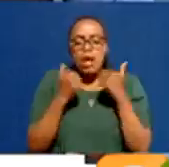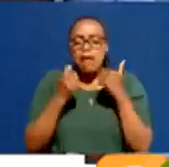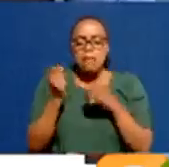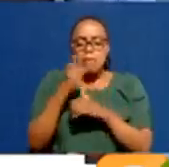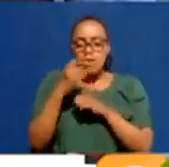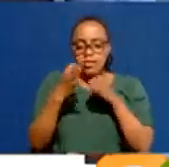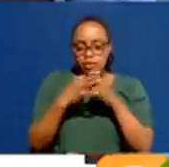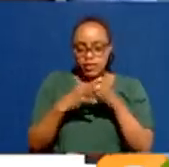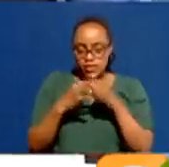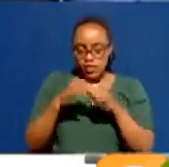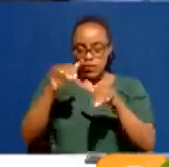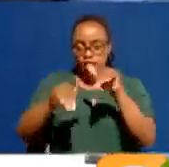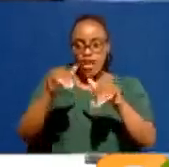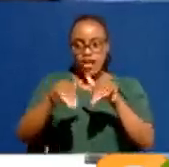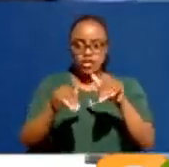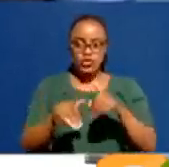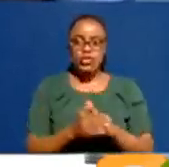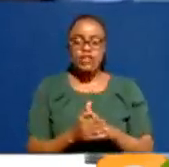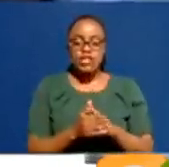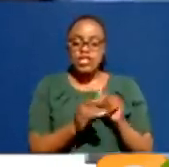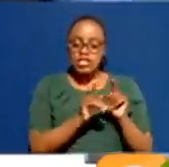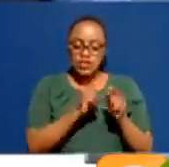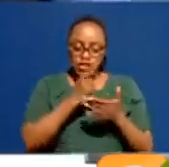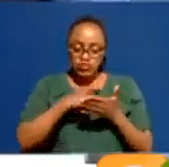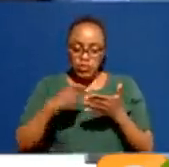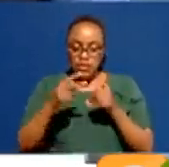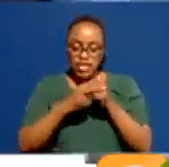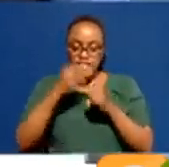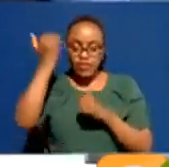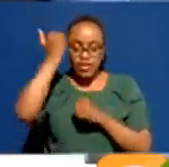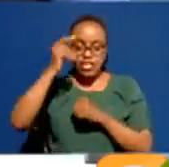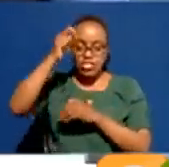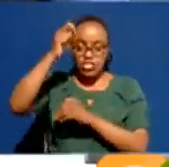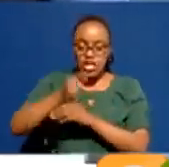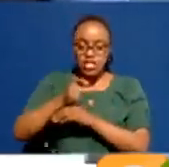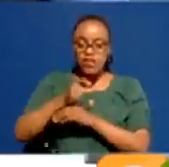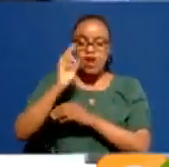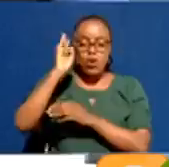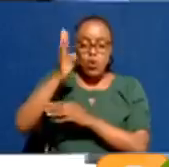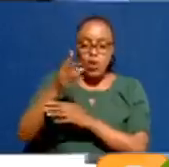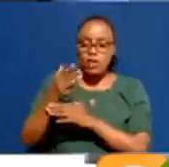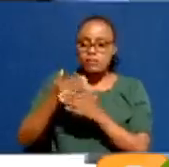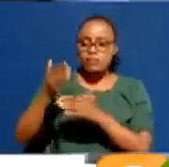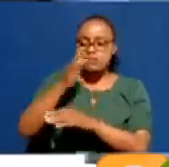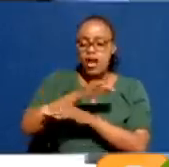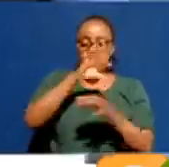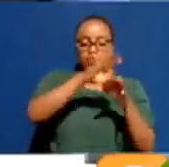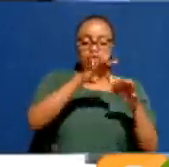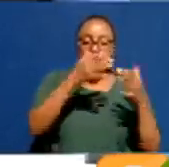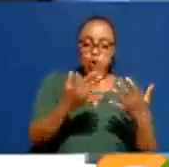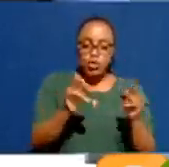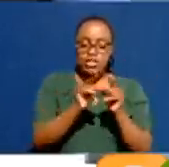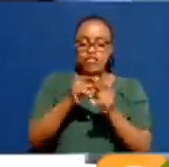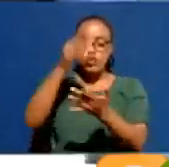9th presidential election. Now, with a stroke of a pen, the seven-judge bench can return the nation back to the polls or